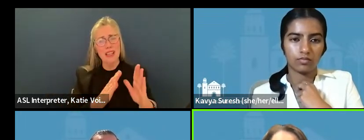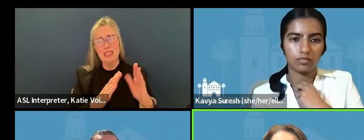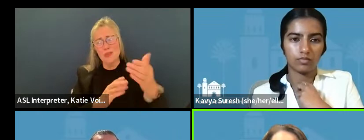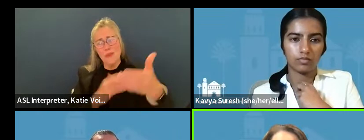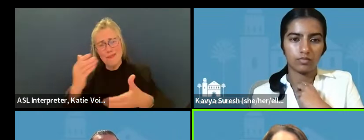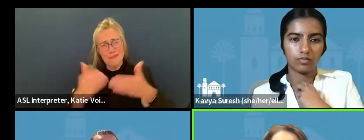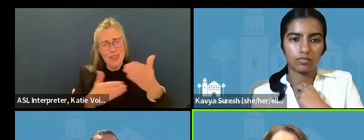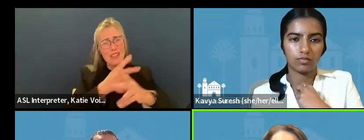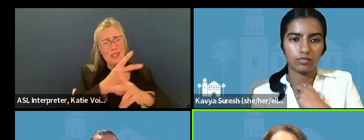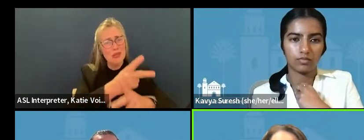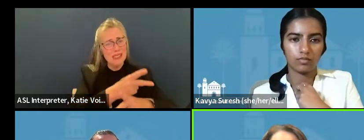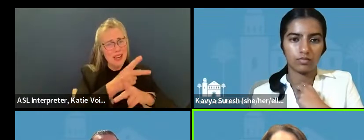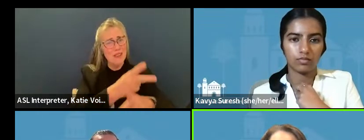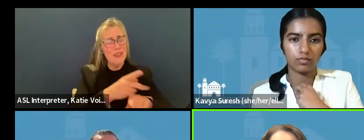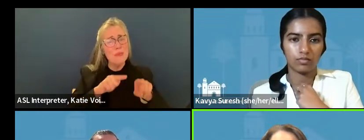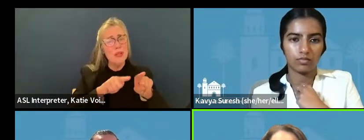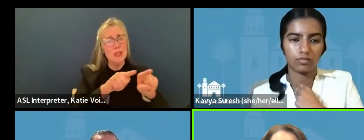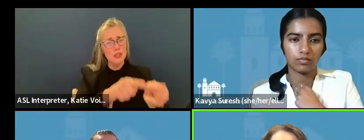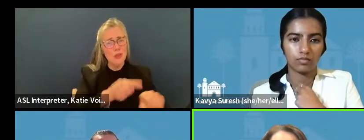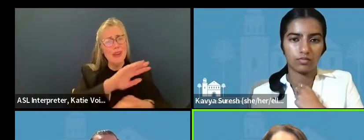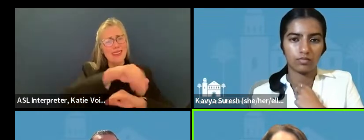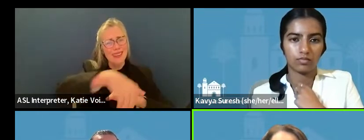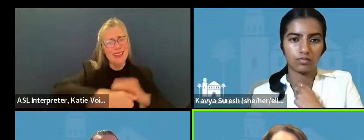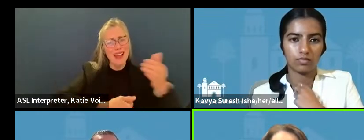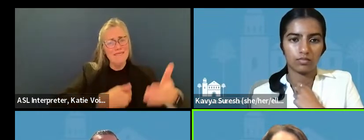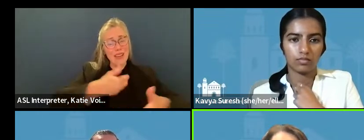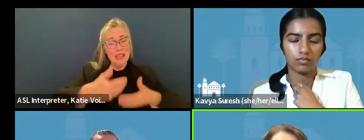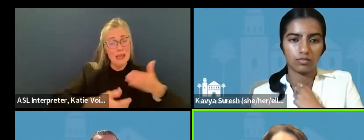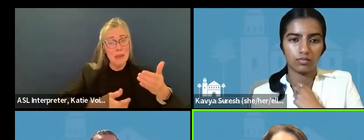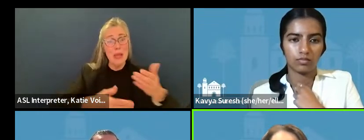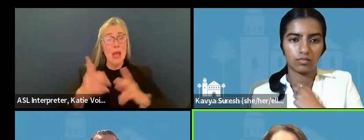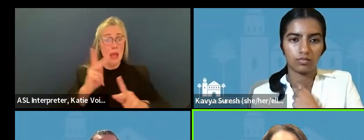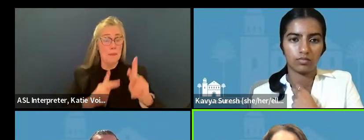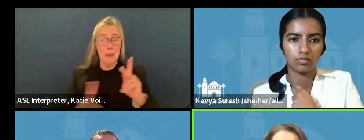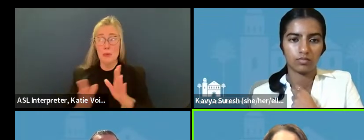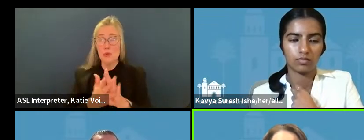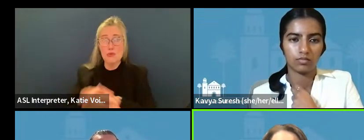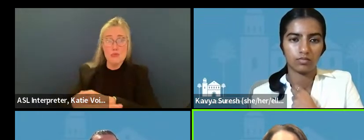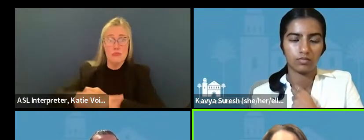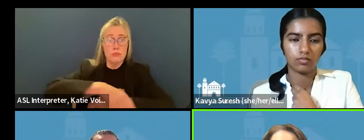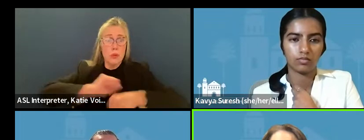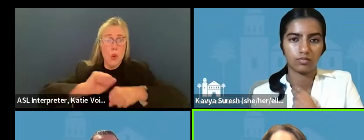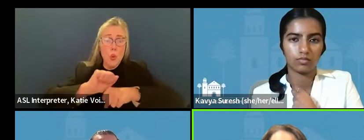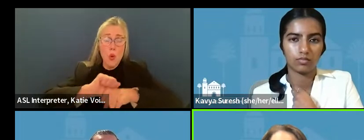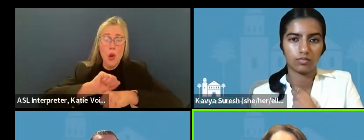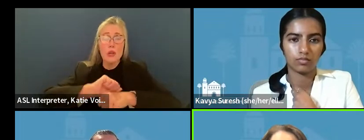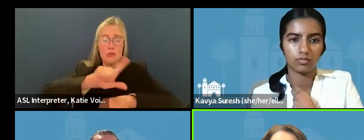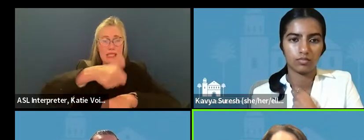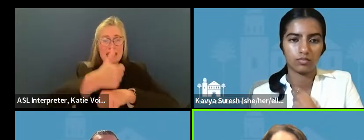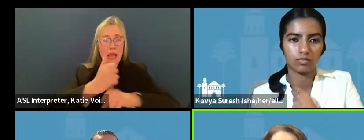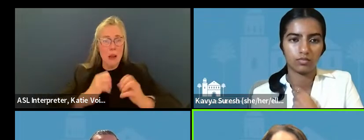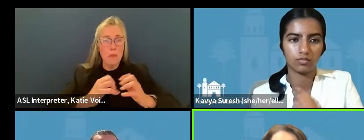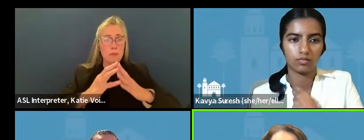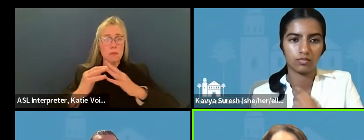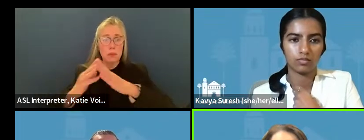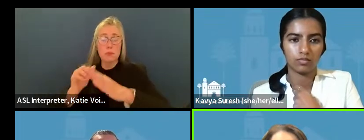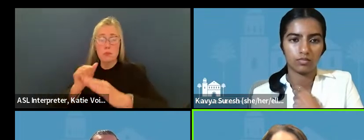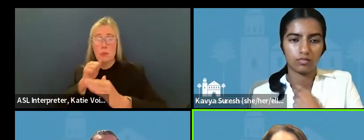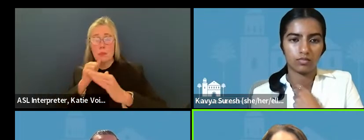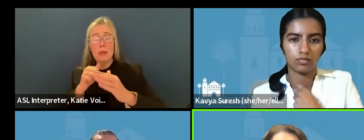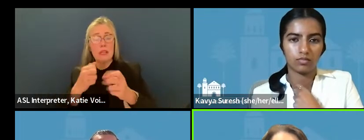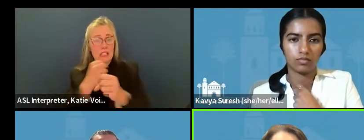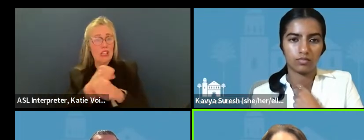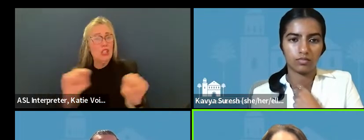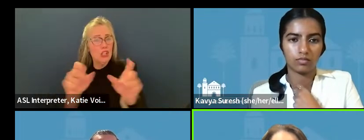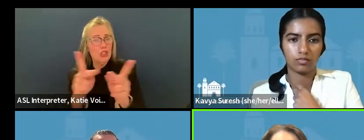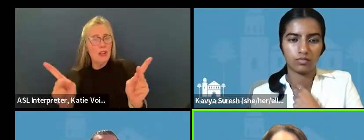worked in emergency operations to get some of the shelters in place. We also know that transportation was a big factor. I want to